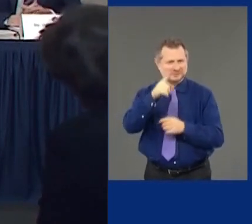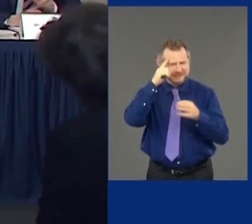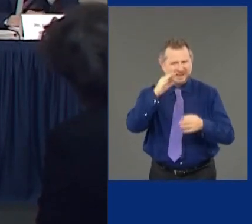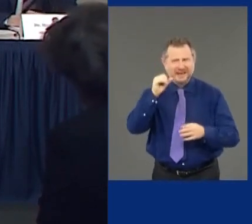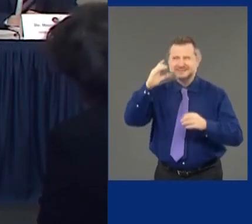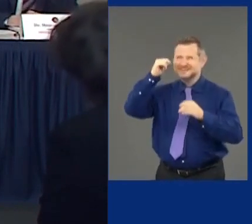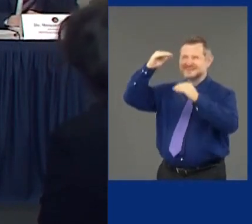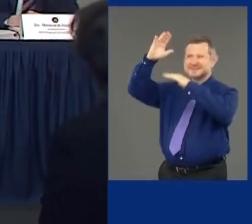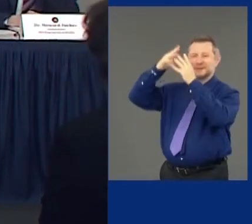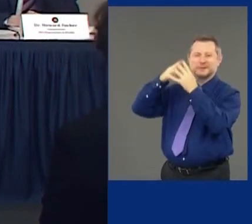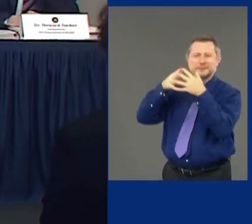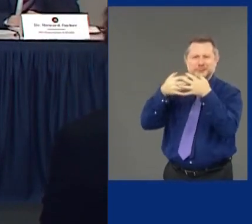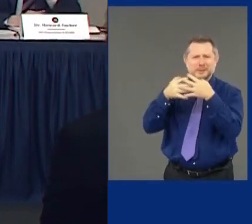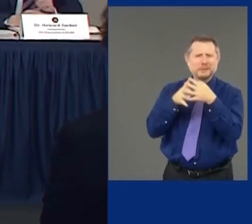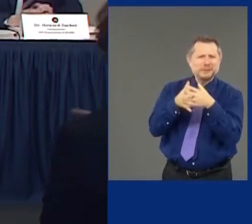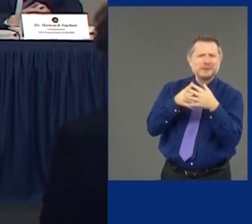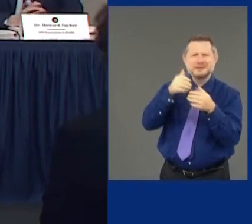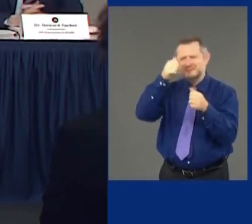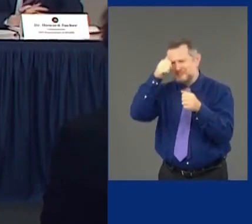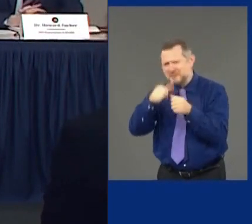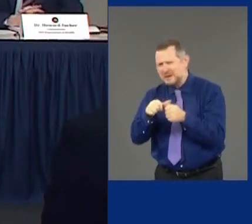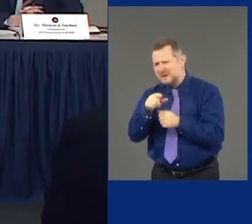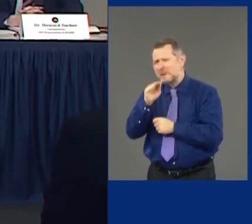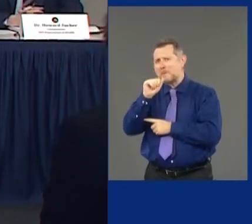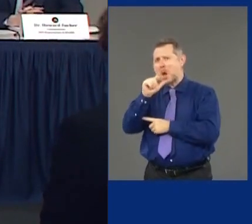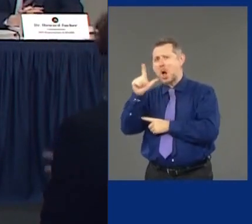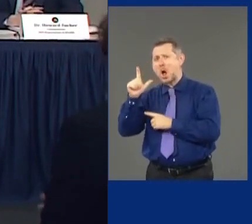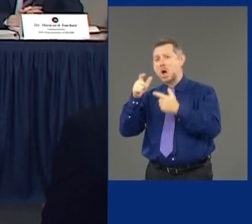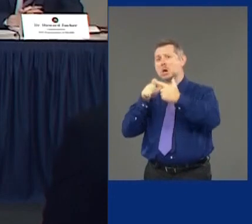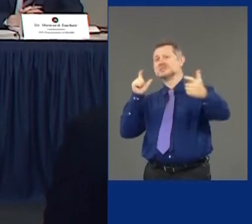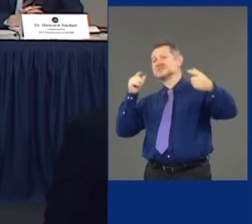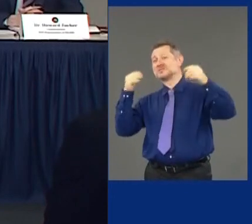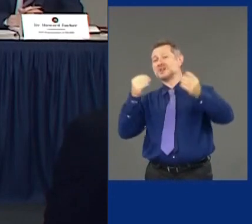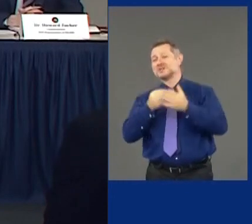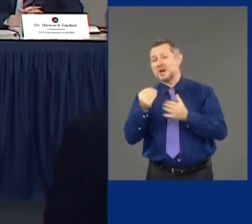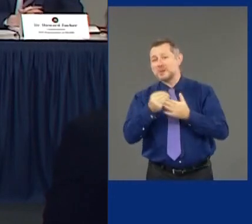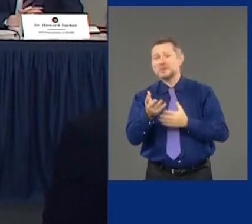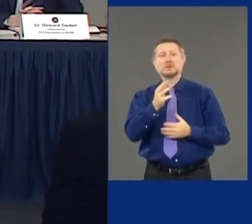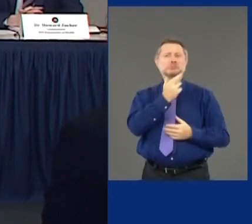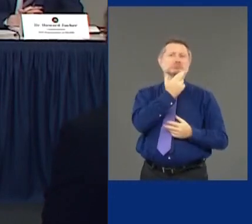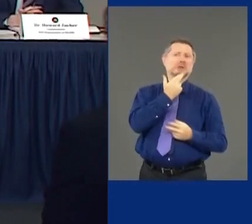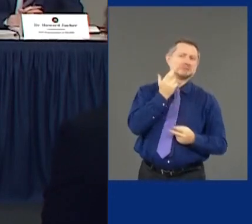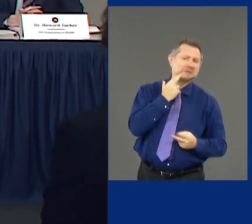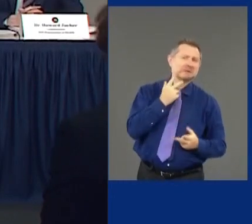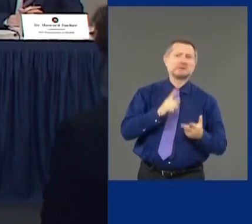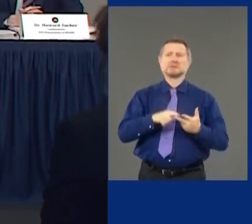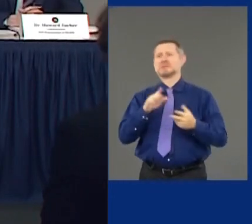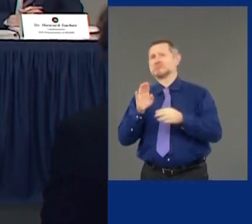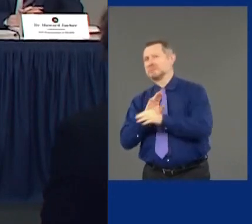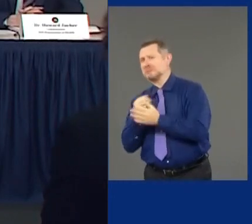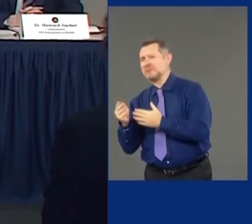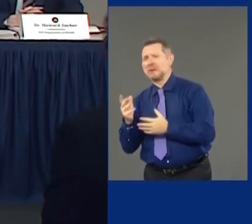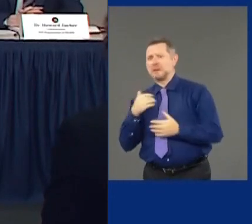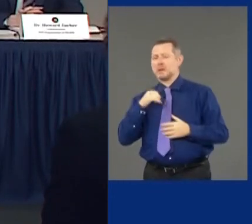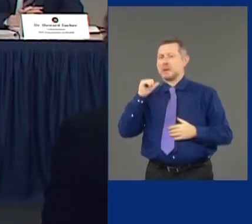and restaurant owners feel that's a haphazard applying of concern about air